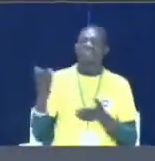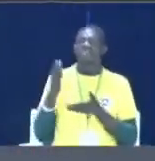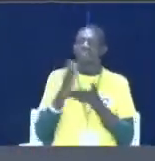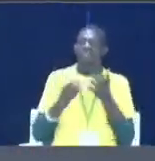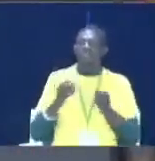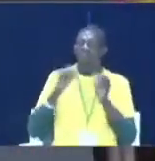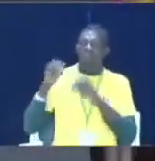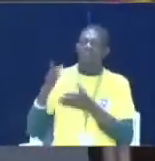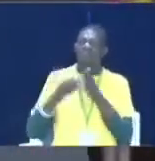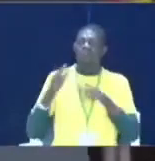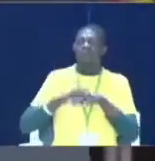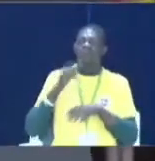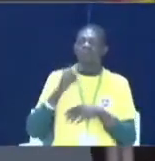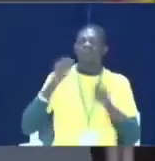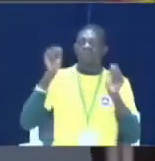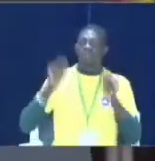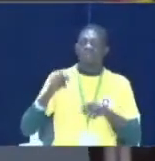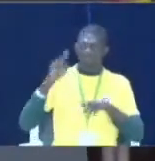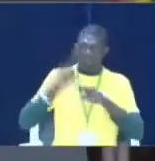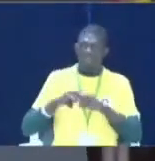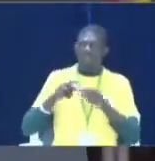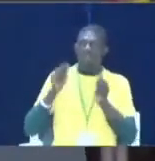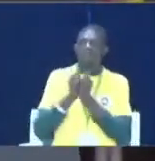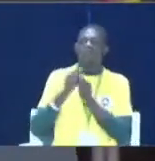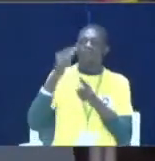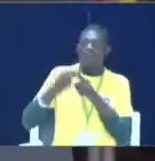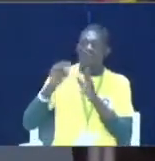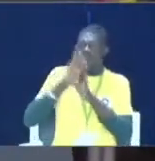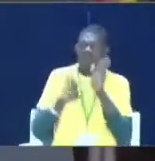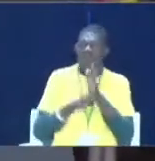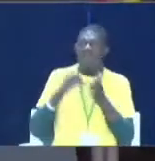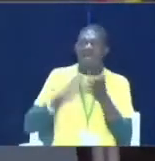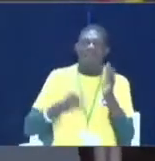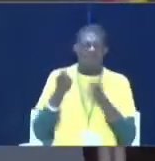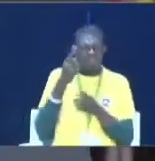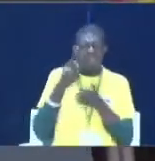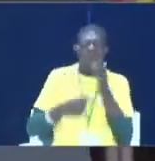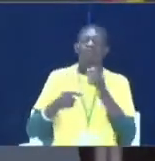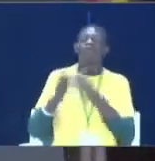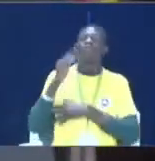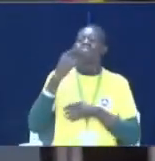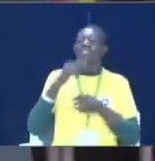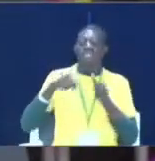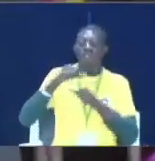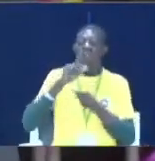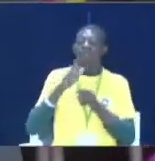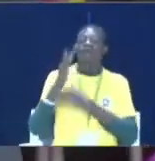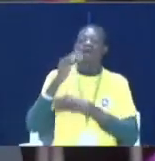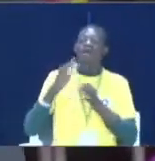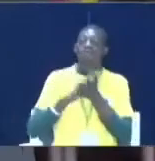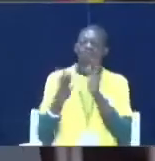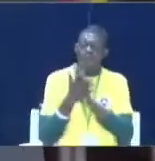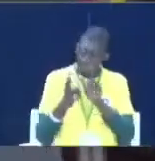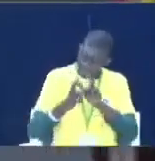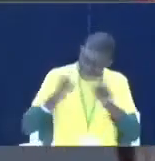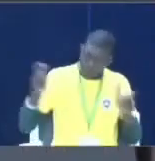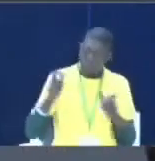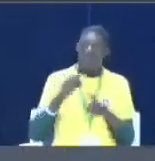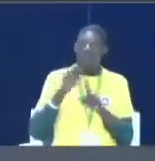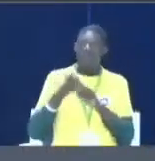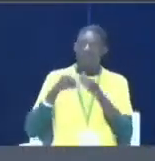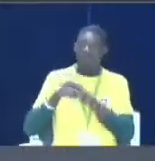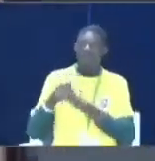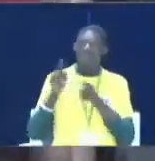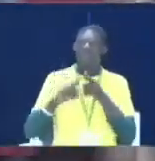put something upon your life? Can you sit down with the word of God and understand what God is saying about your life and become broadened? That when you enter into